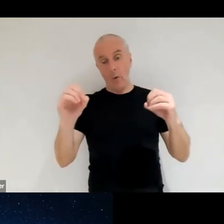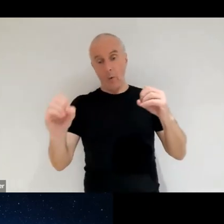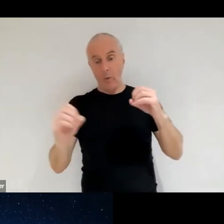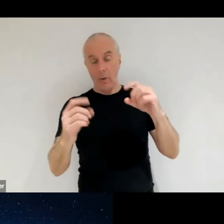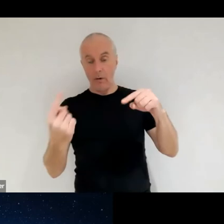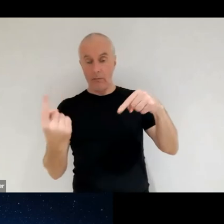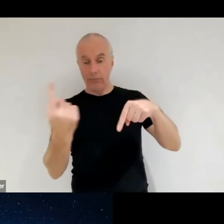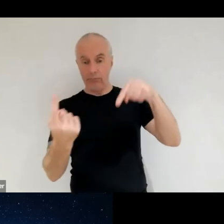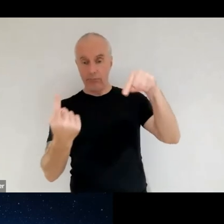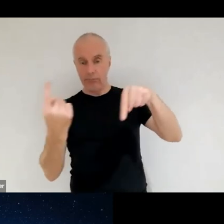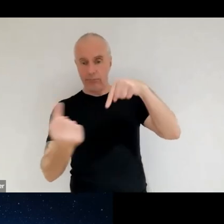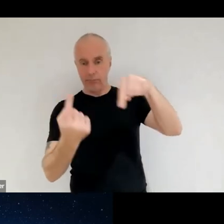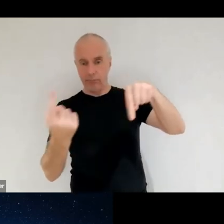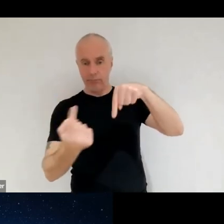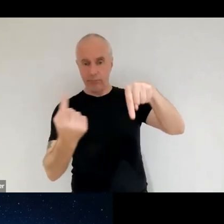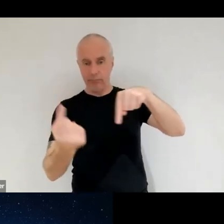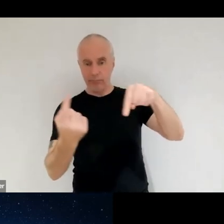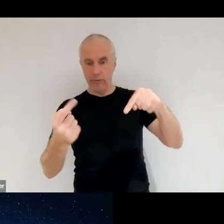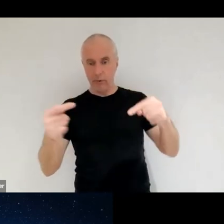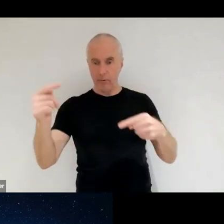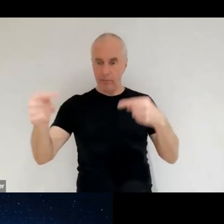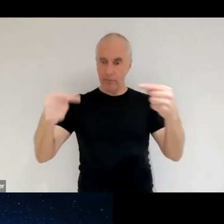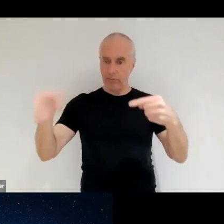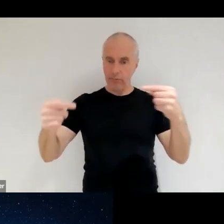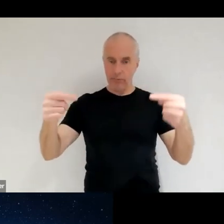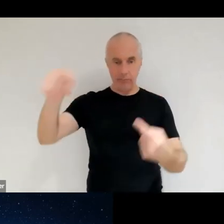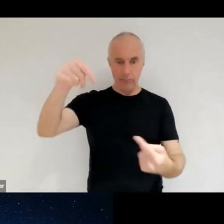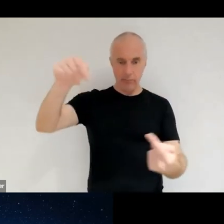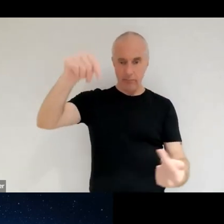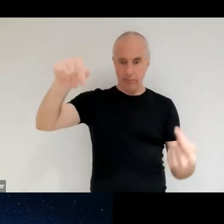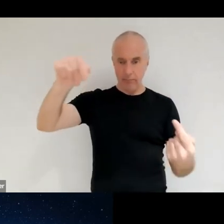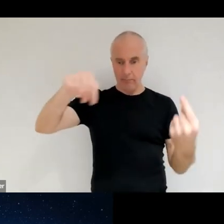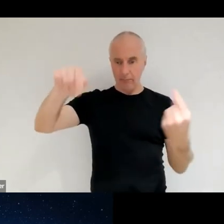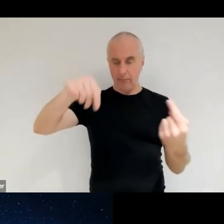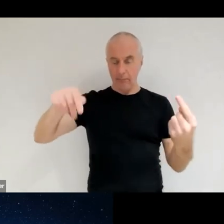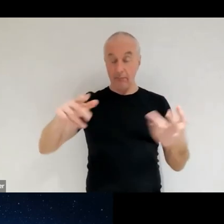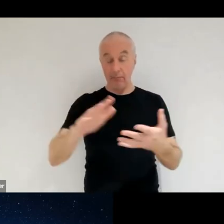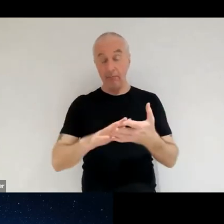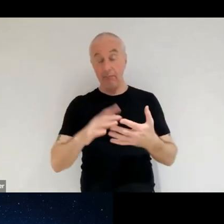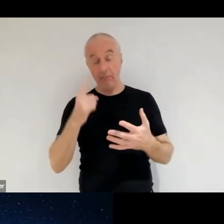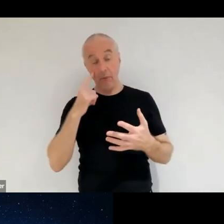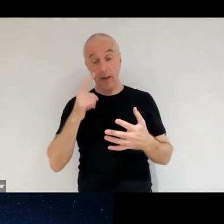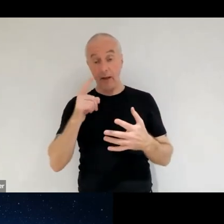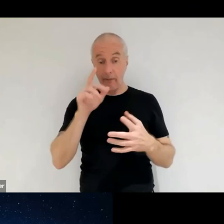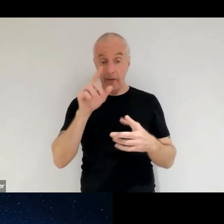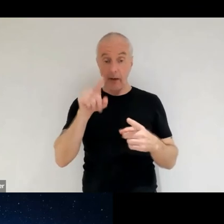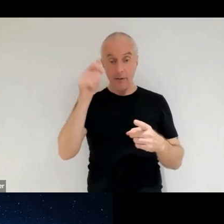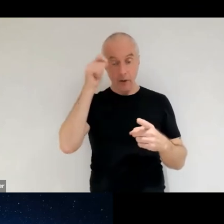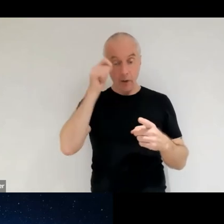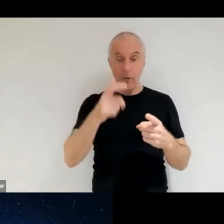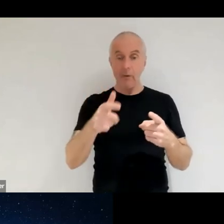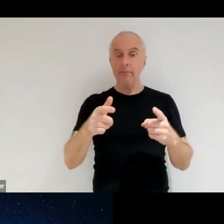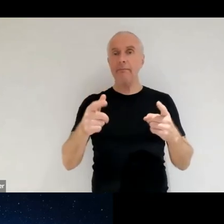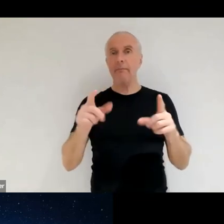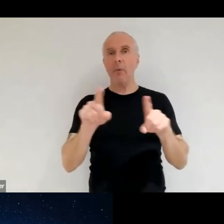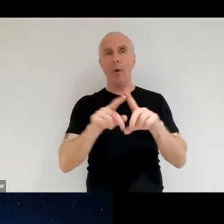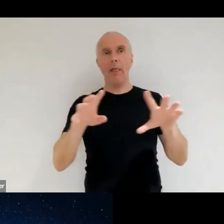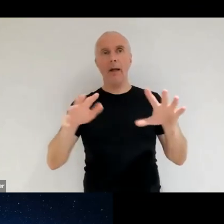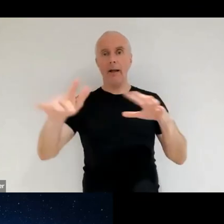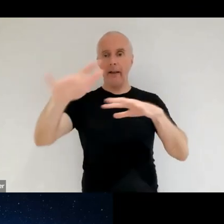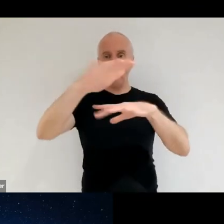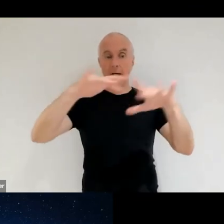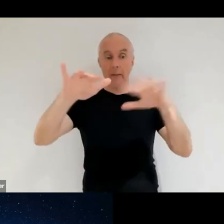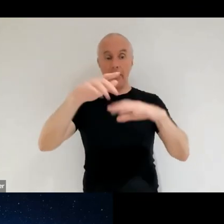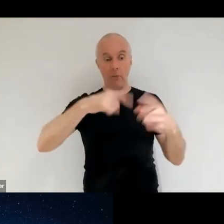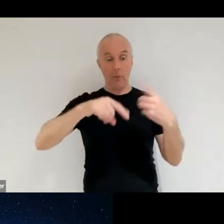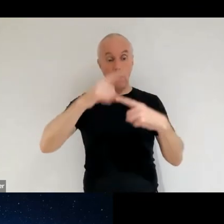things we want to really measure precisely, because this could tell us really about the environment in which the black holes are formed. So the general belief is